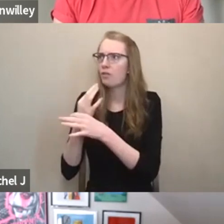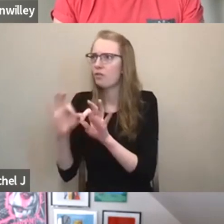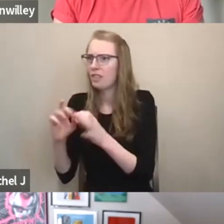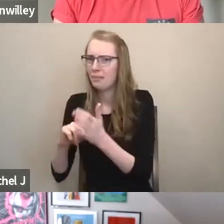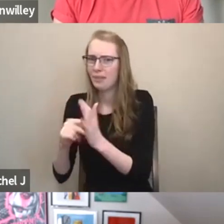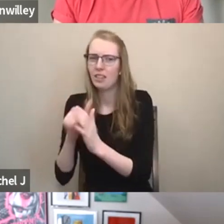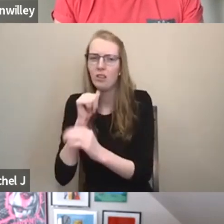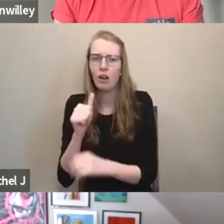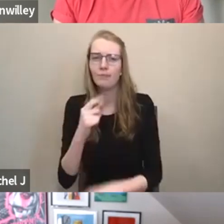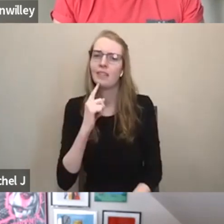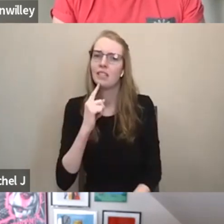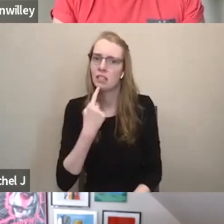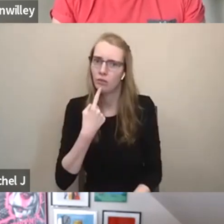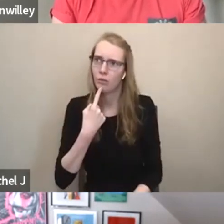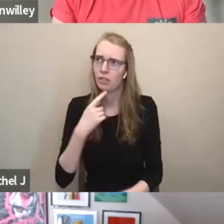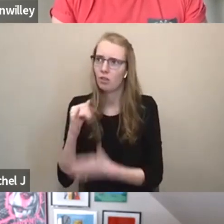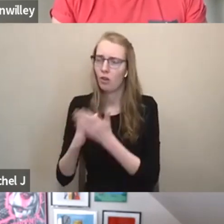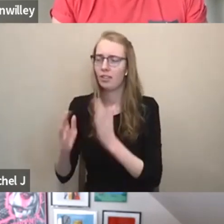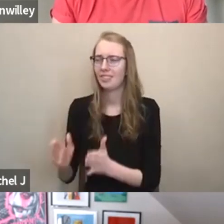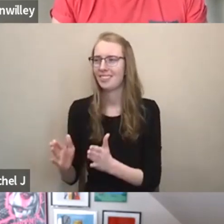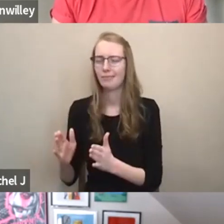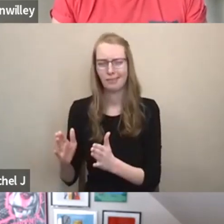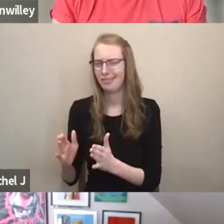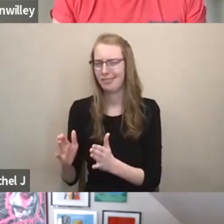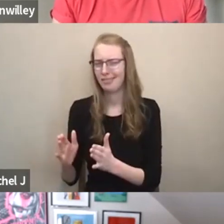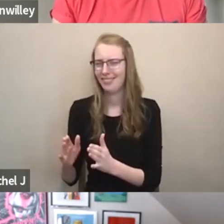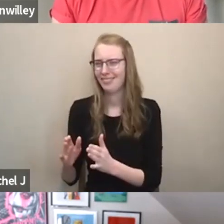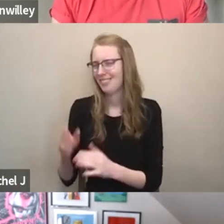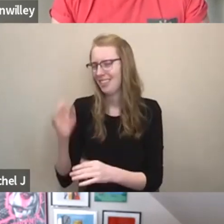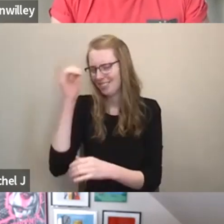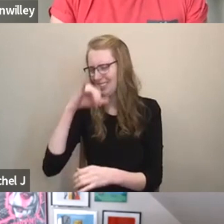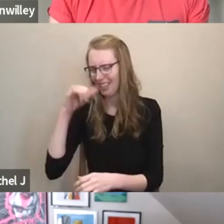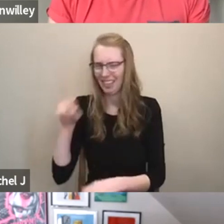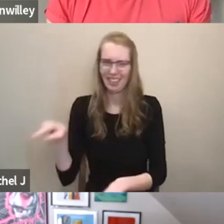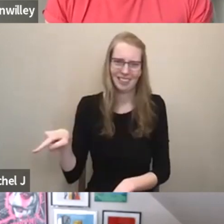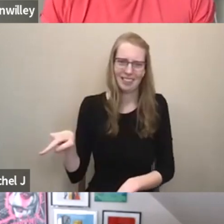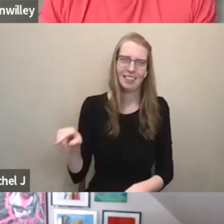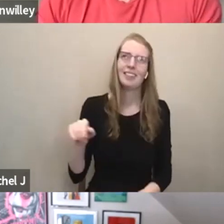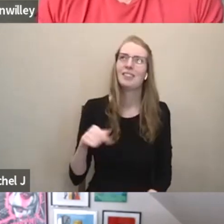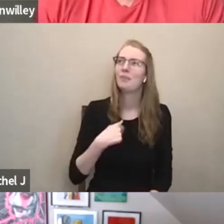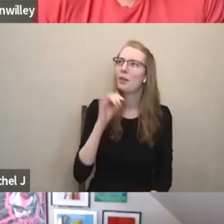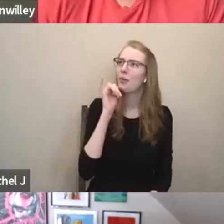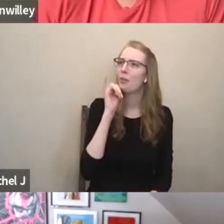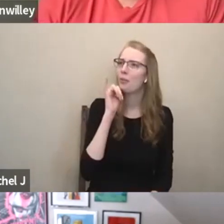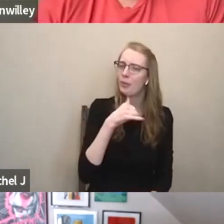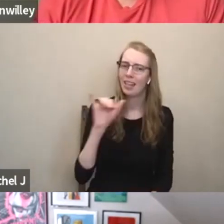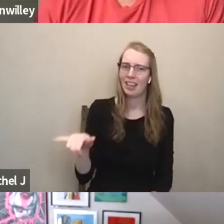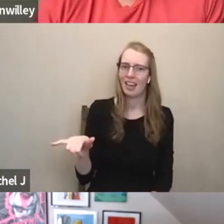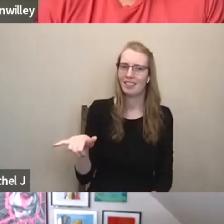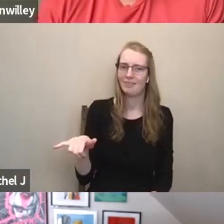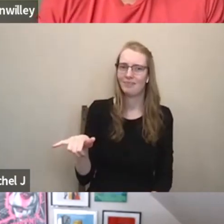that's my regret, really, is that I did that, because it changed the pace at which